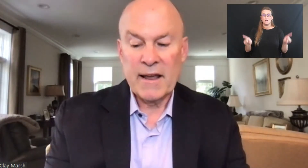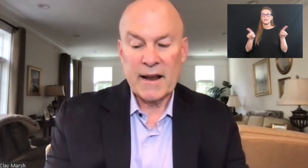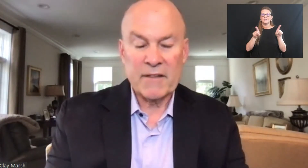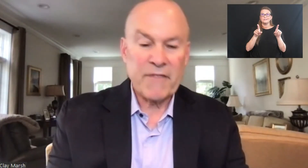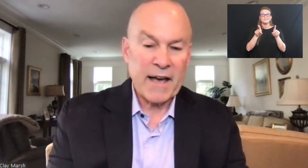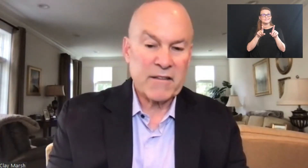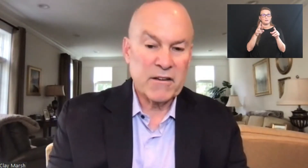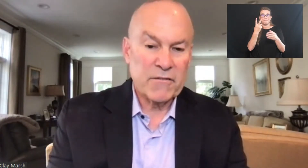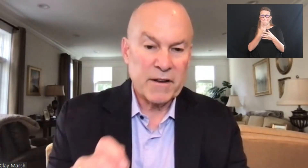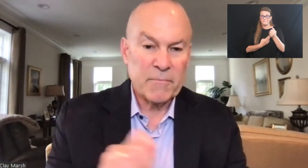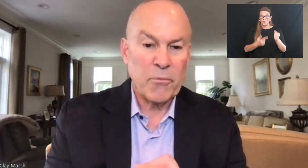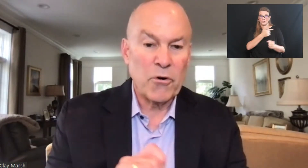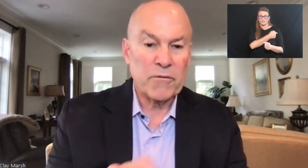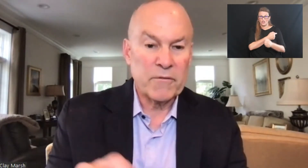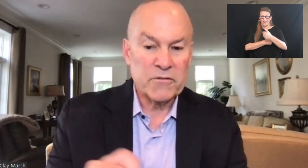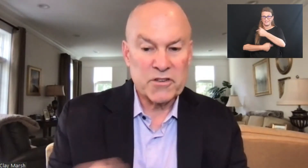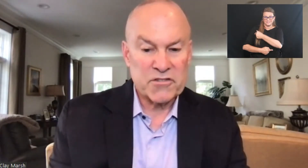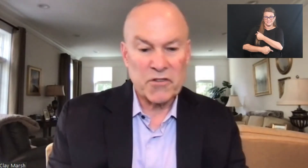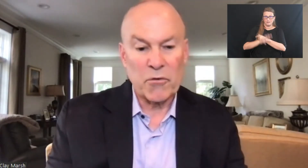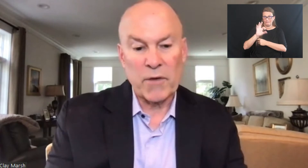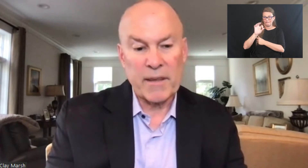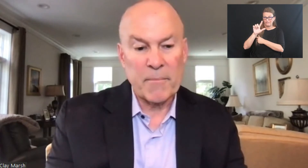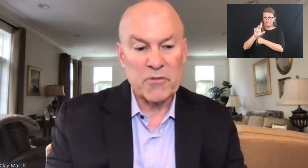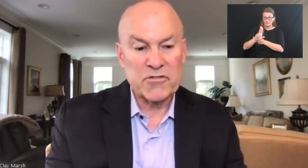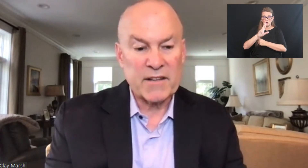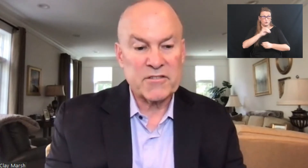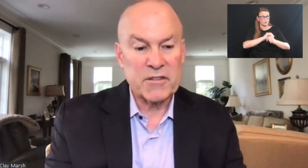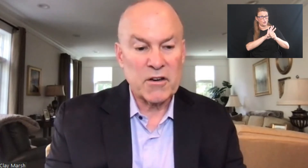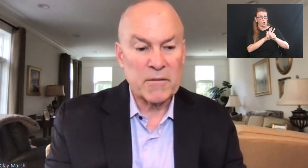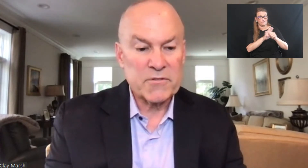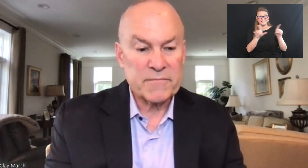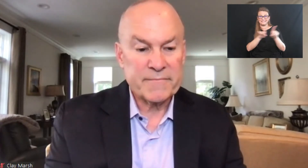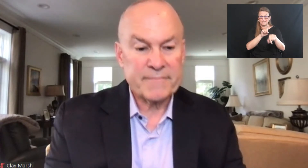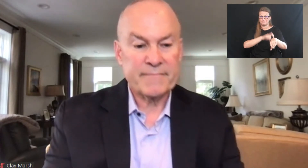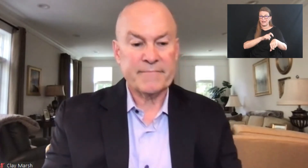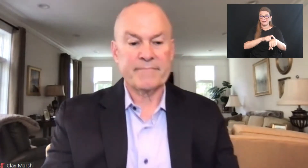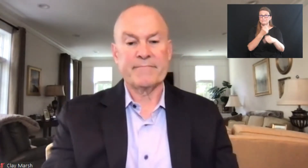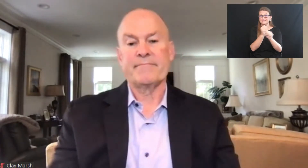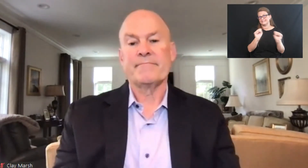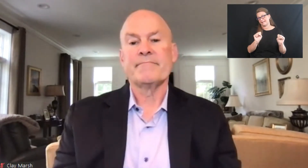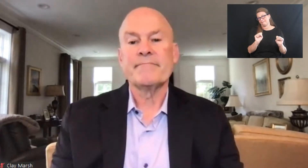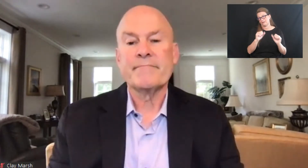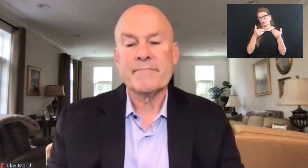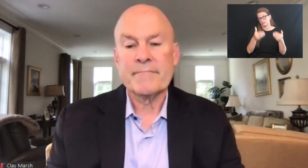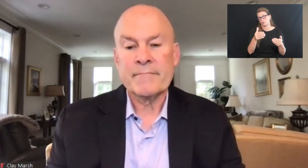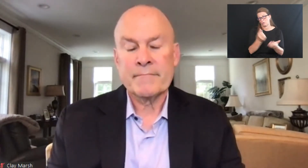and effective and important, just so that we get both shots in the arms.